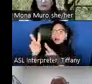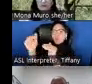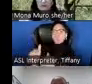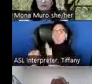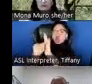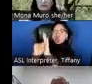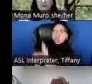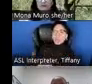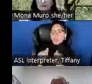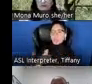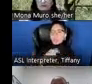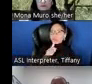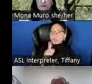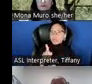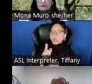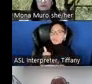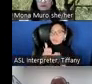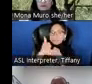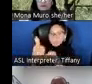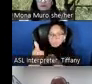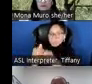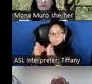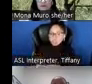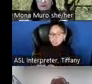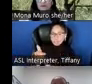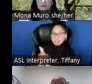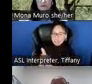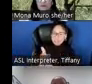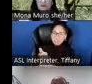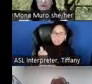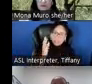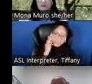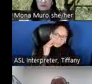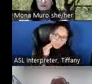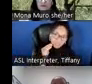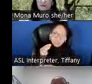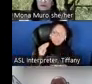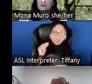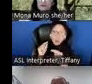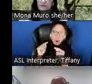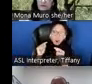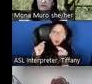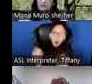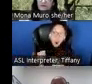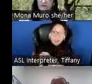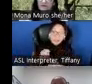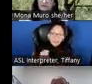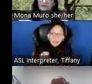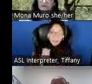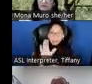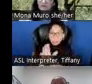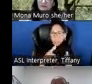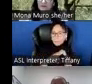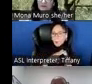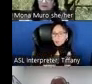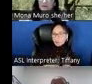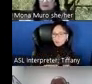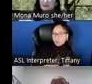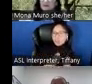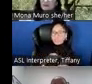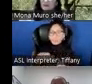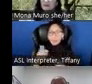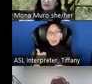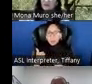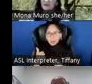to people who have been harmed by violence from intimate partners and others? Again, sort of stretching